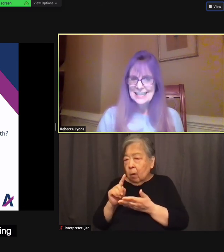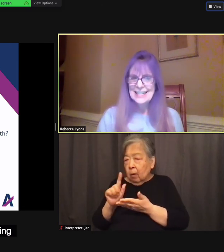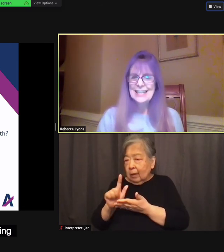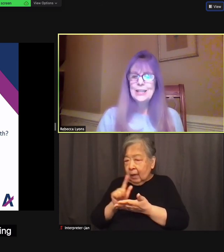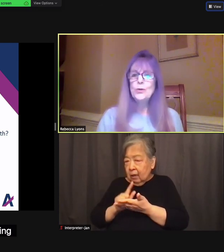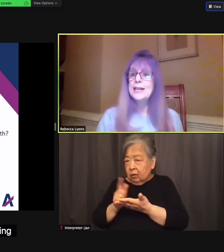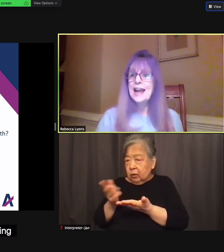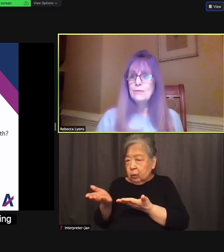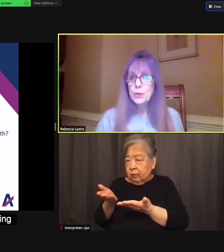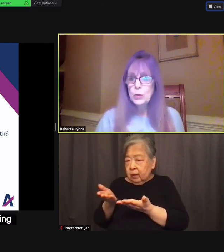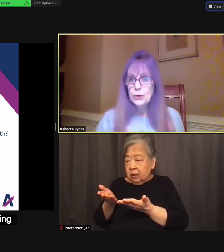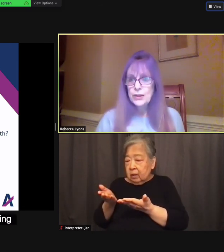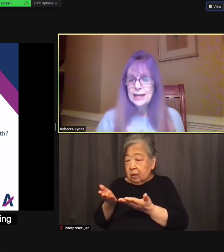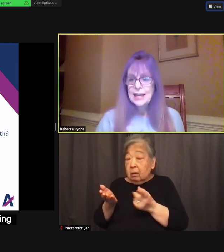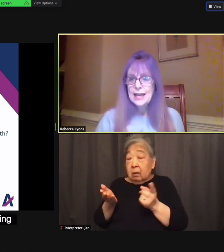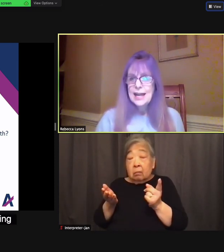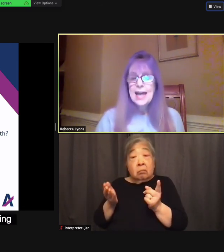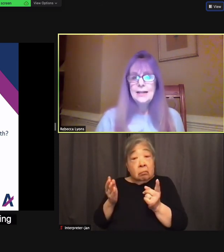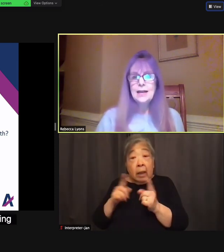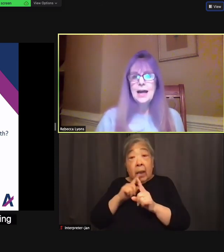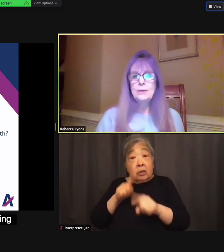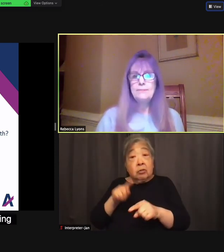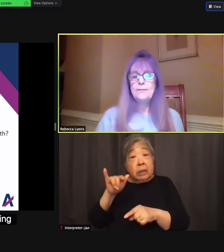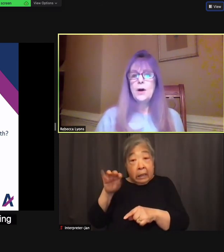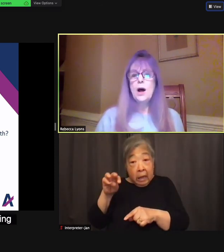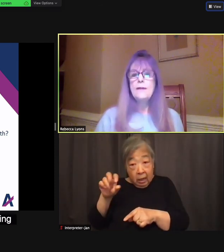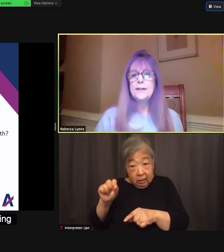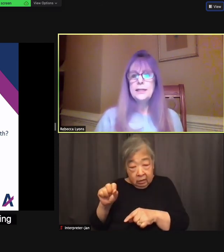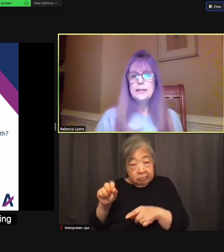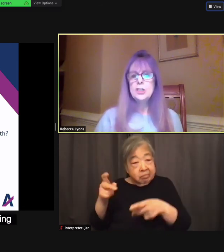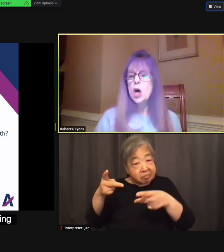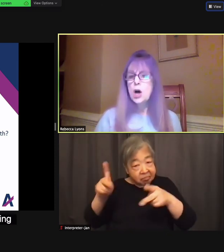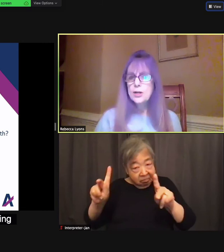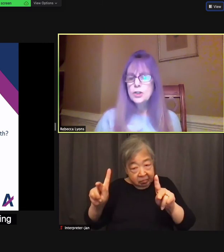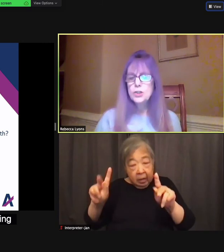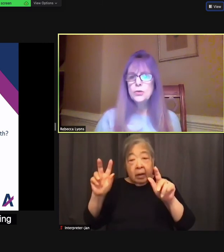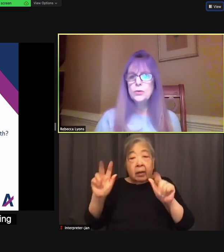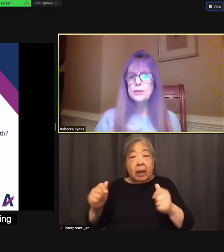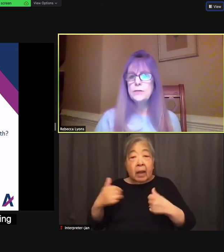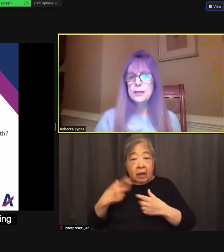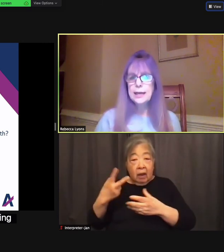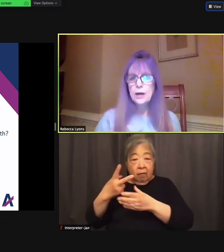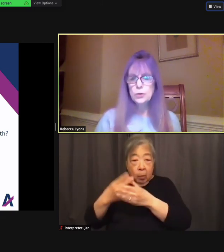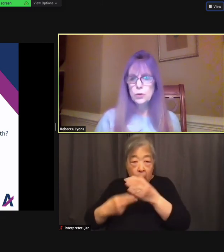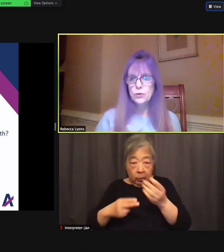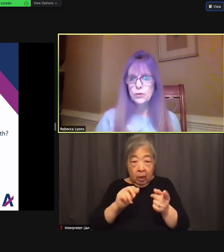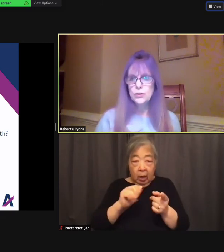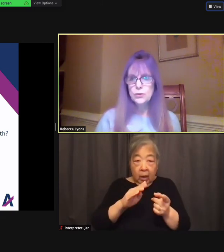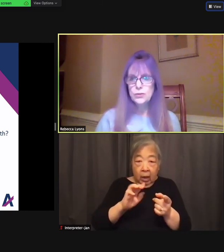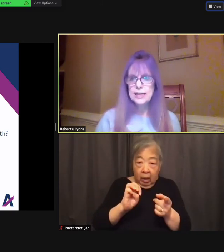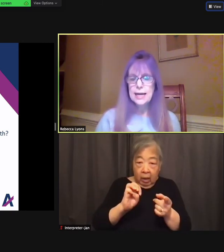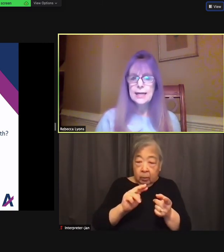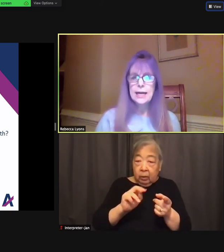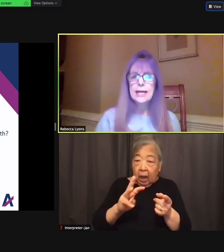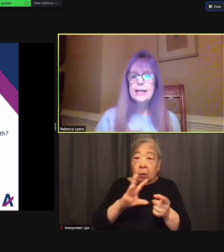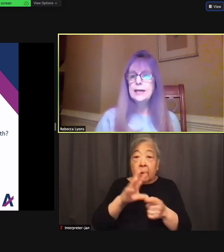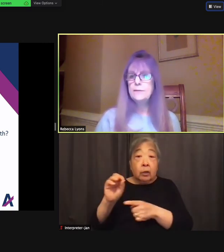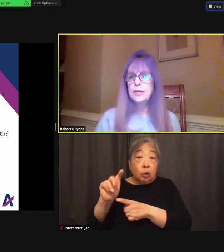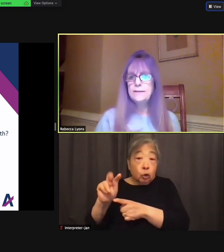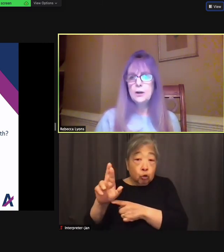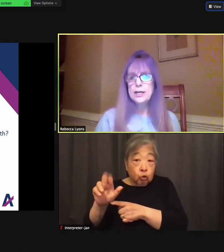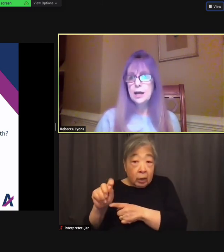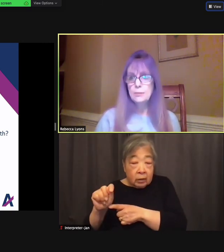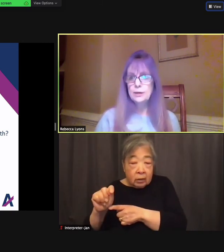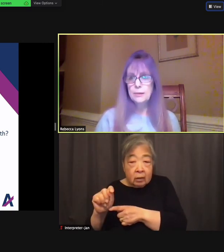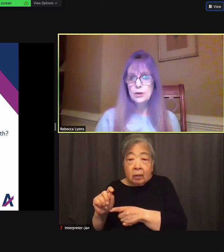Yes, you can have both. And I often talk to different account holders who say they can